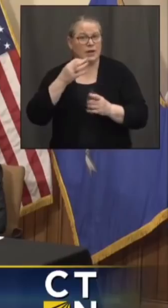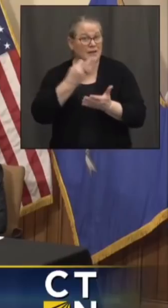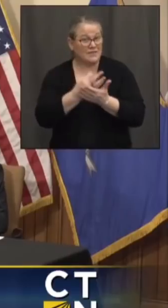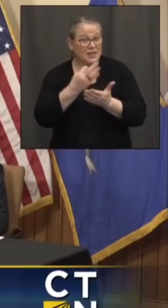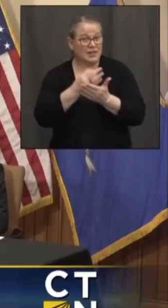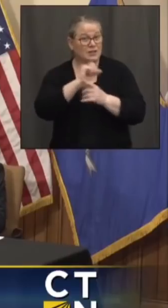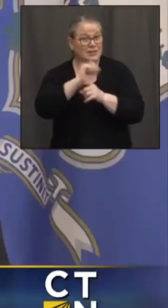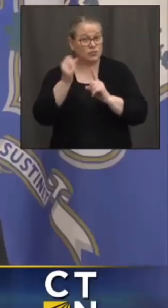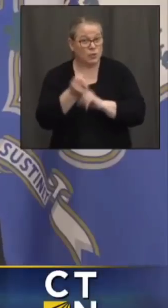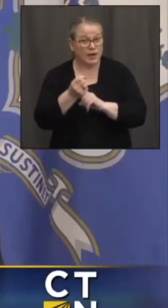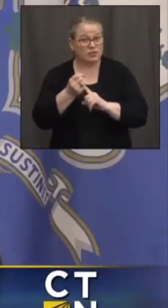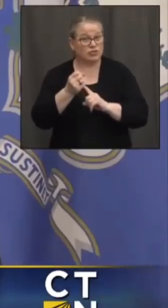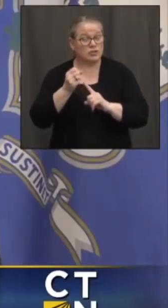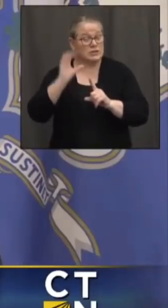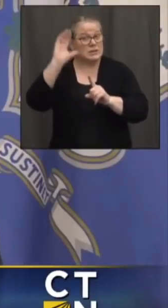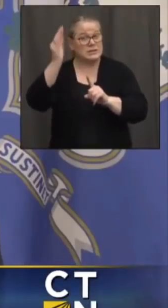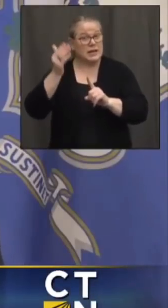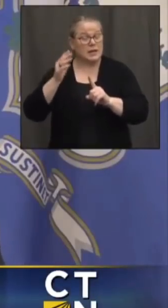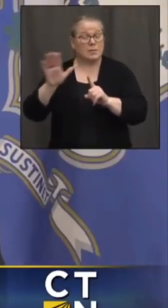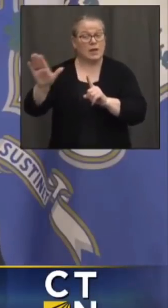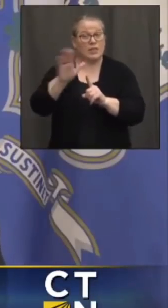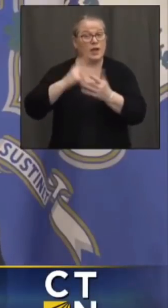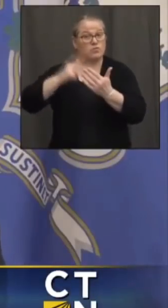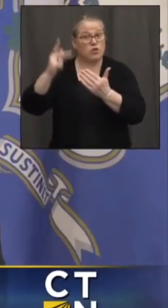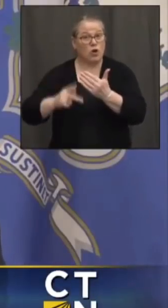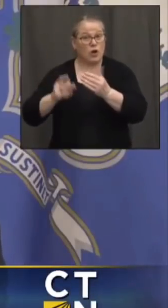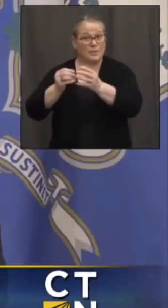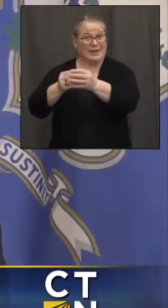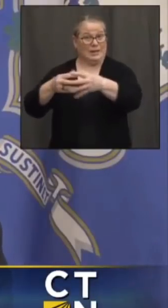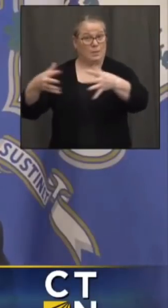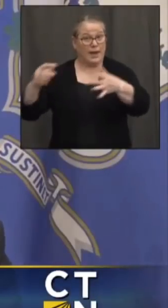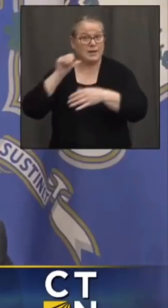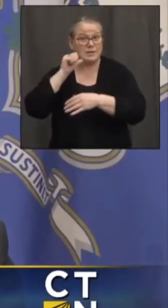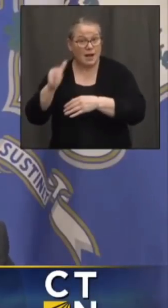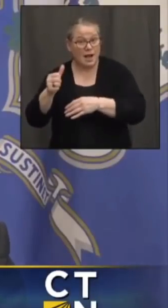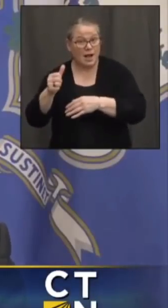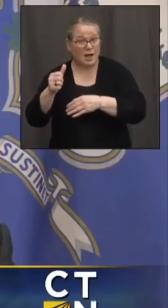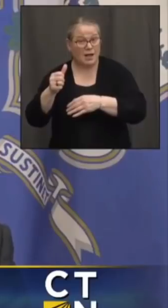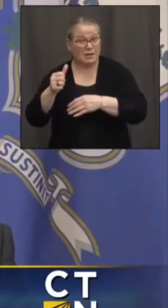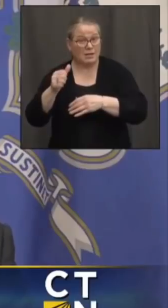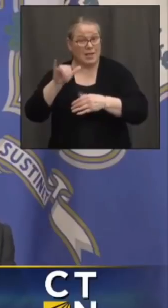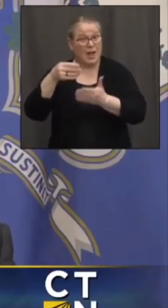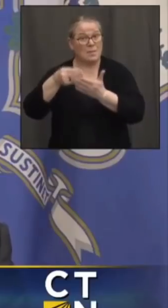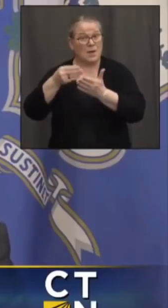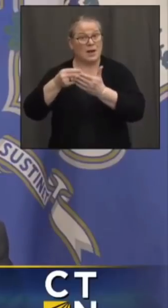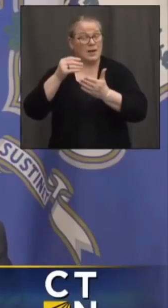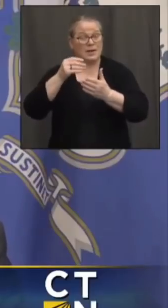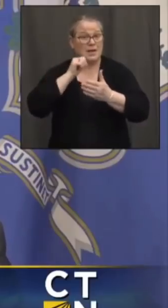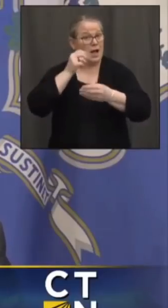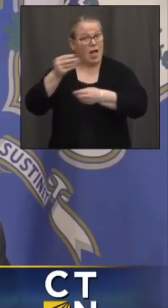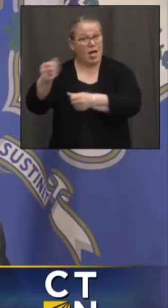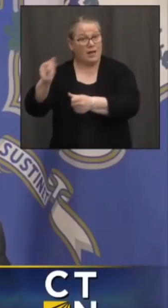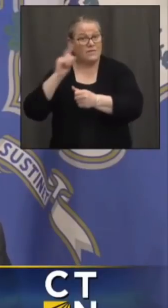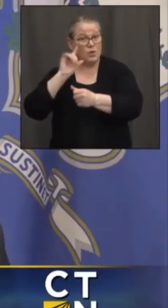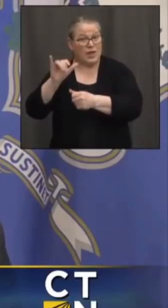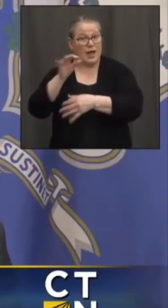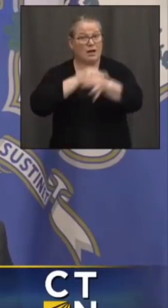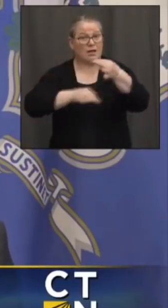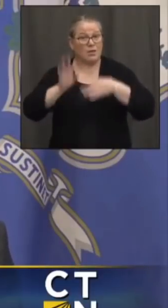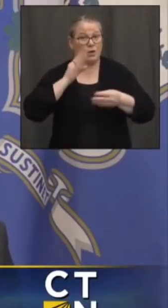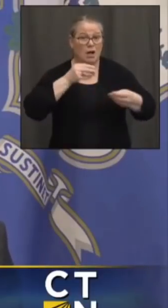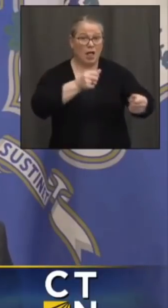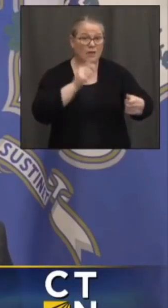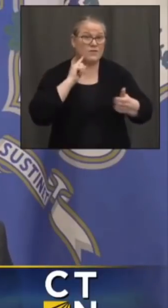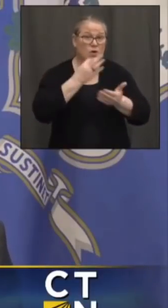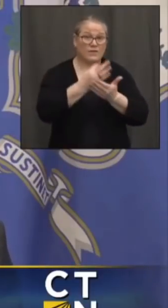saying? I'm going to make sure that Cheshire is going right, that we're taking care of people who are getting back into the workforce for sure,